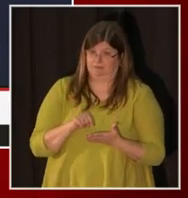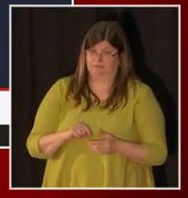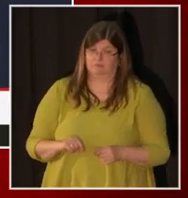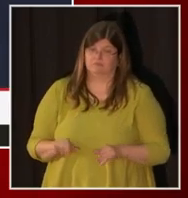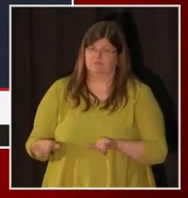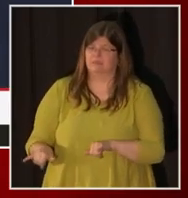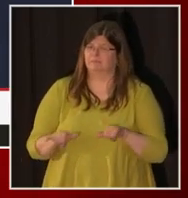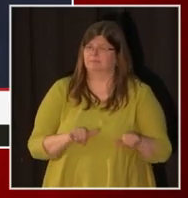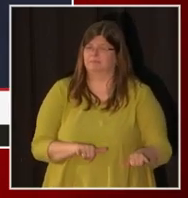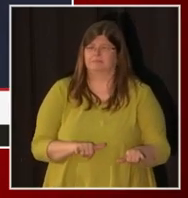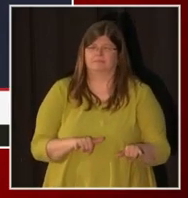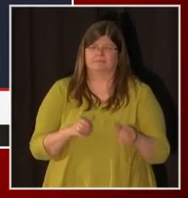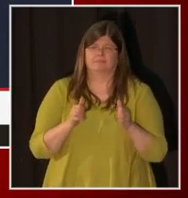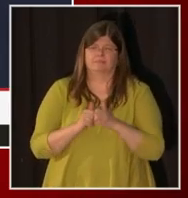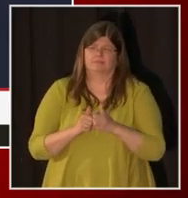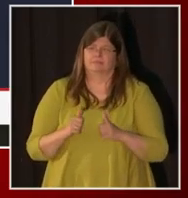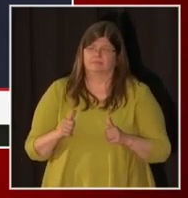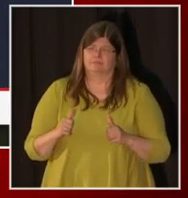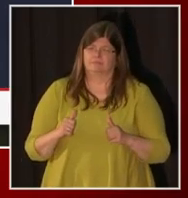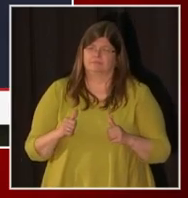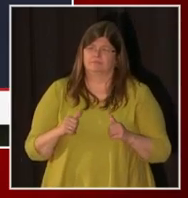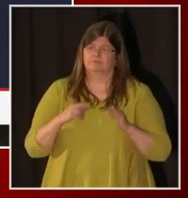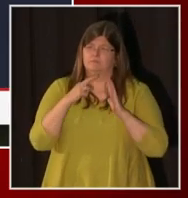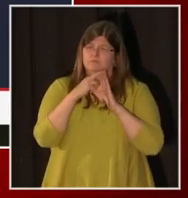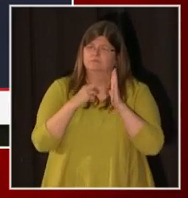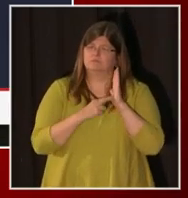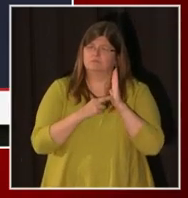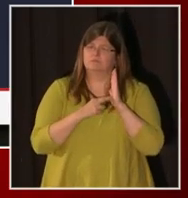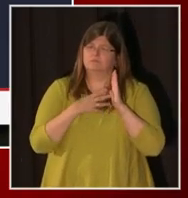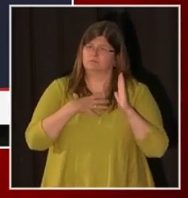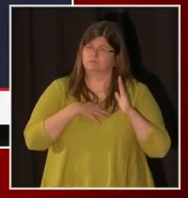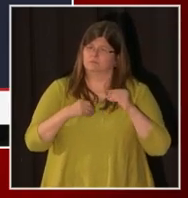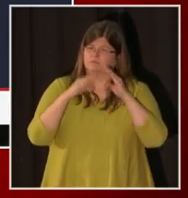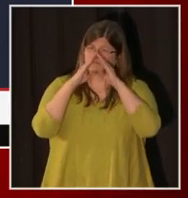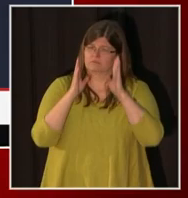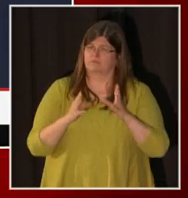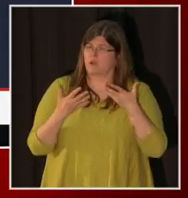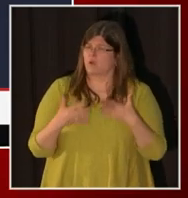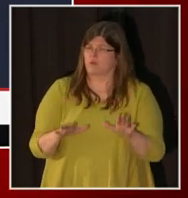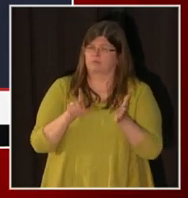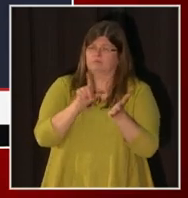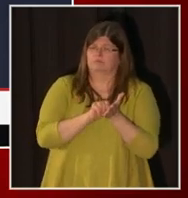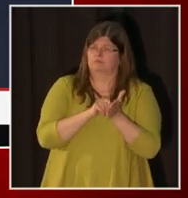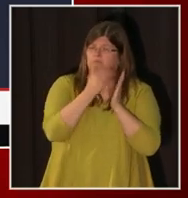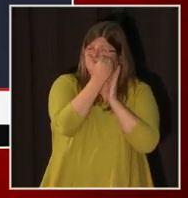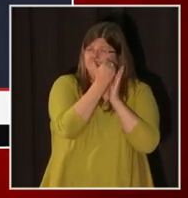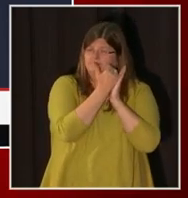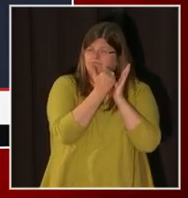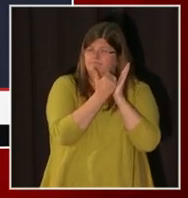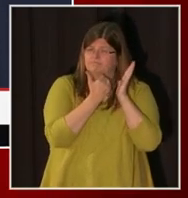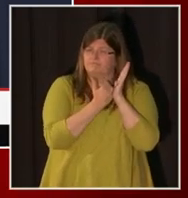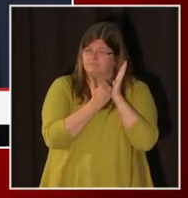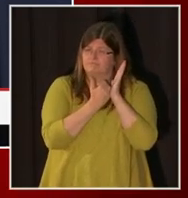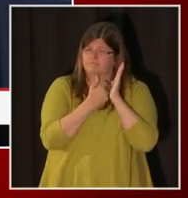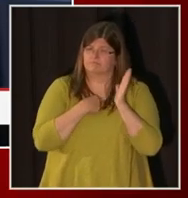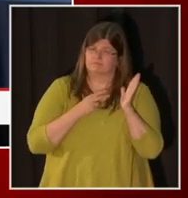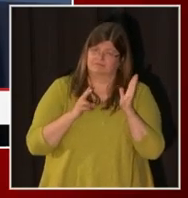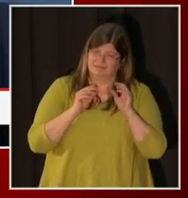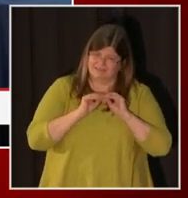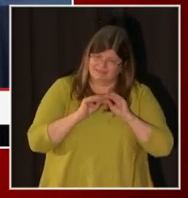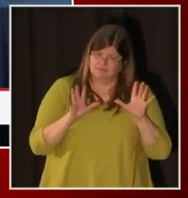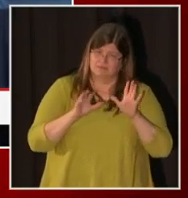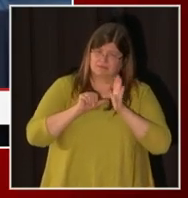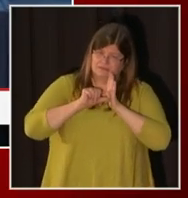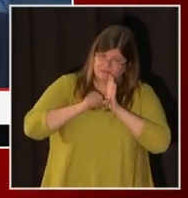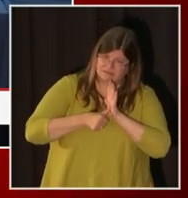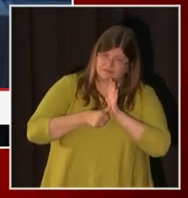with the guidelines that came from the White House. So we just want to make it very clear that in